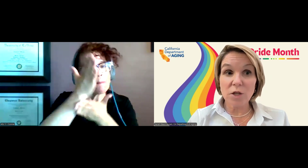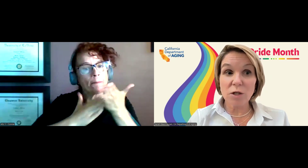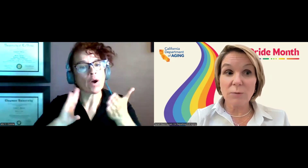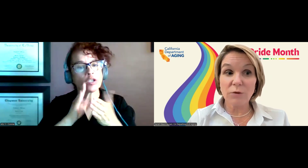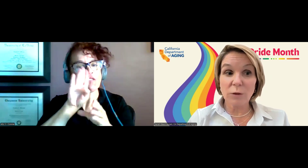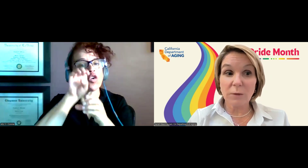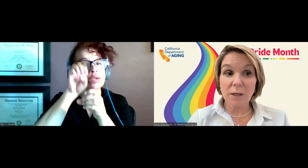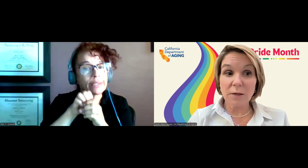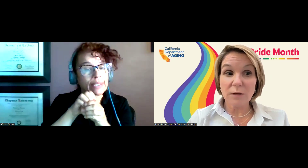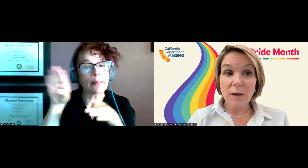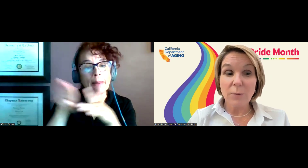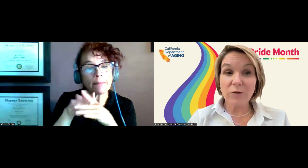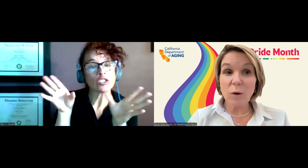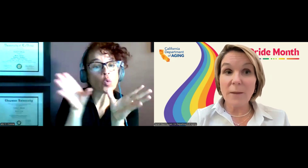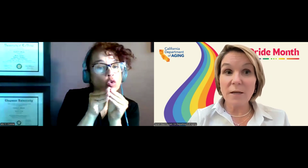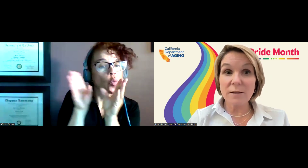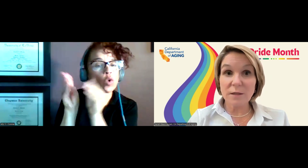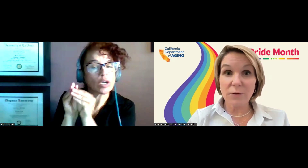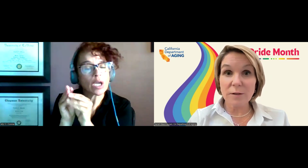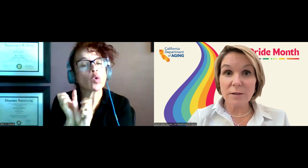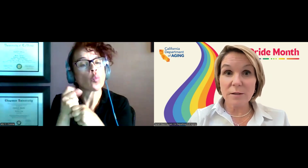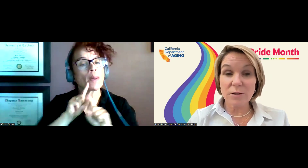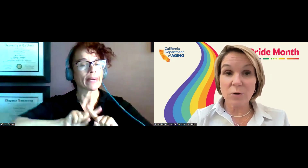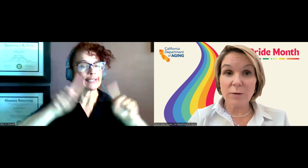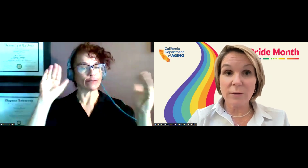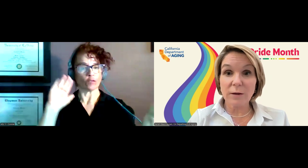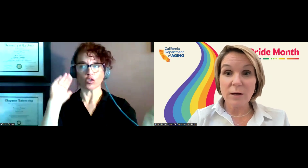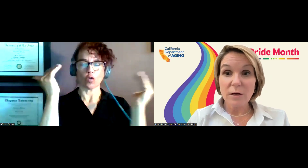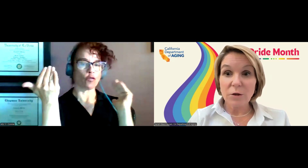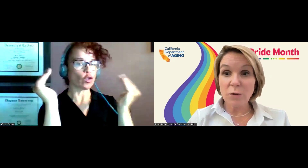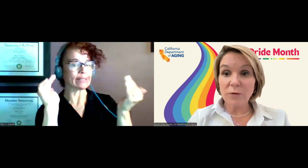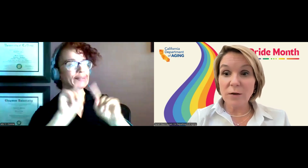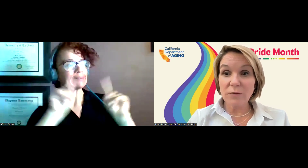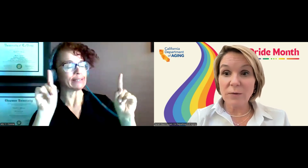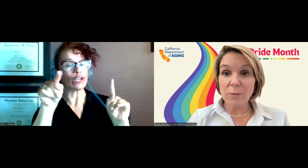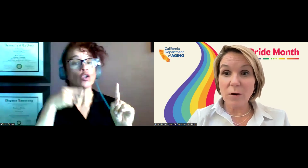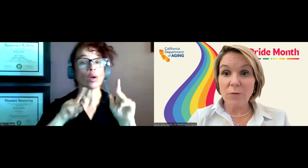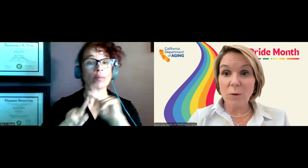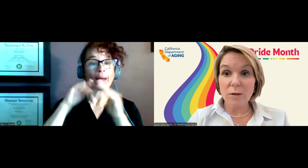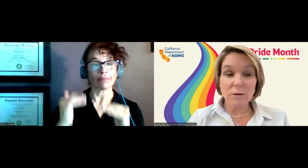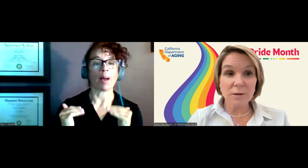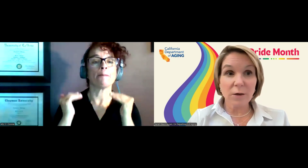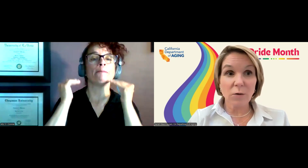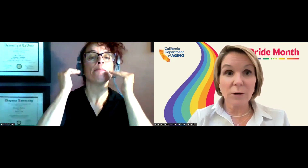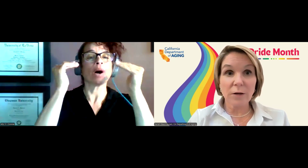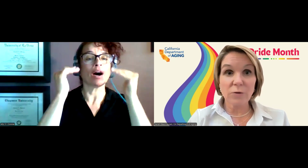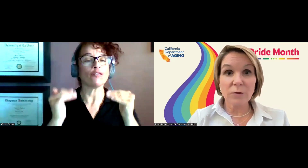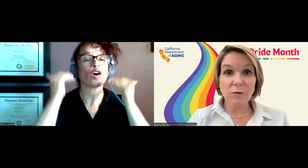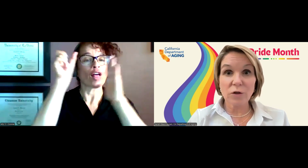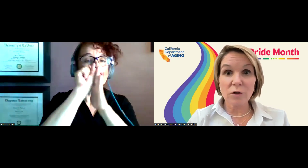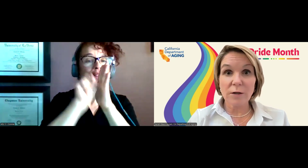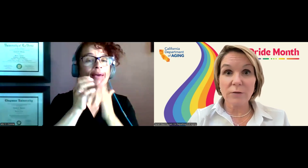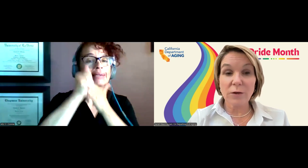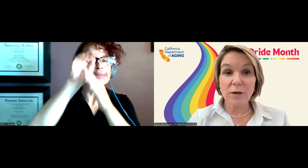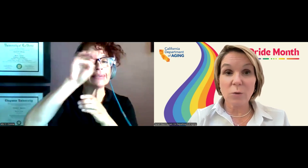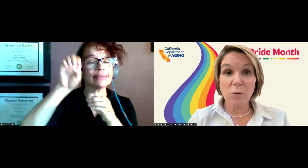to engage in between meetings, but it's what makes a difference. And so I think you have kind of set the bar for what stakeholder engagement